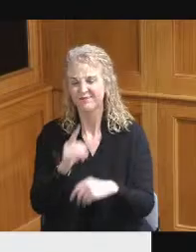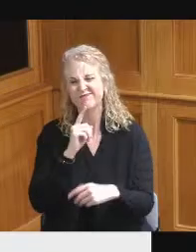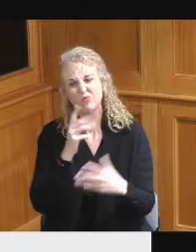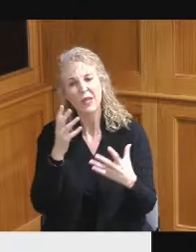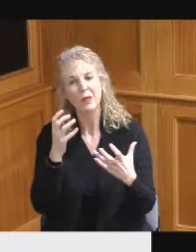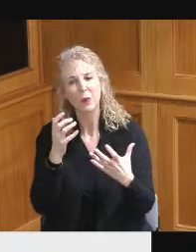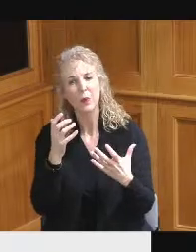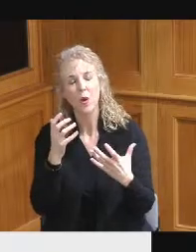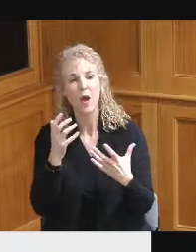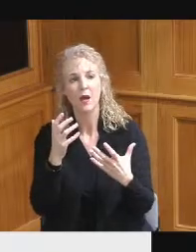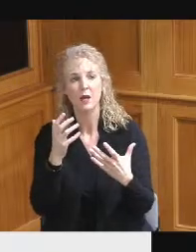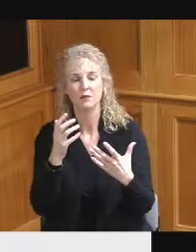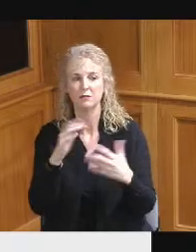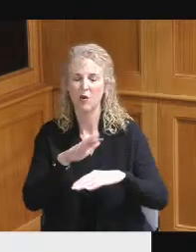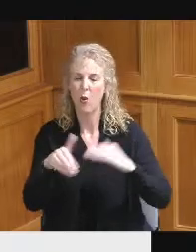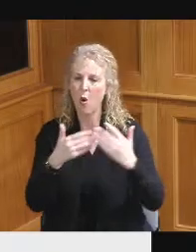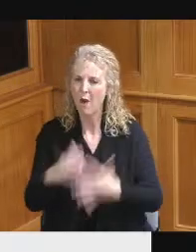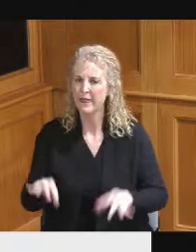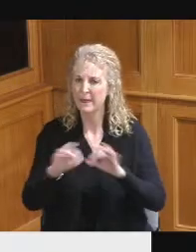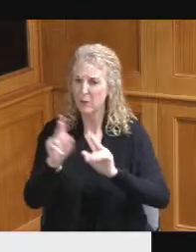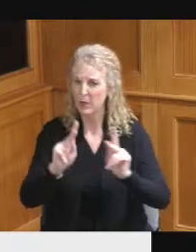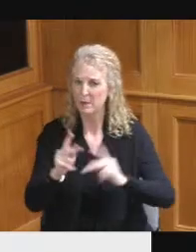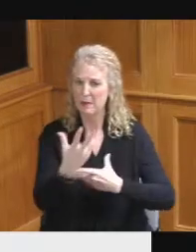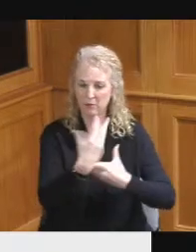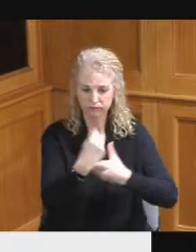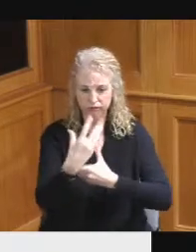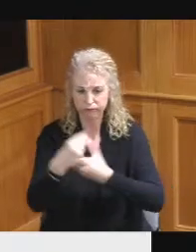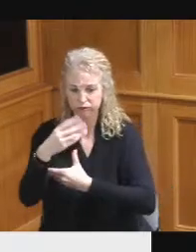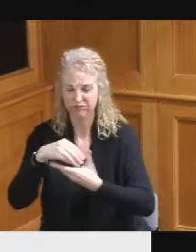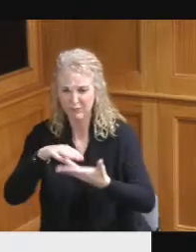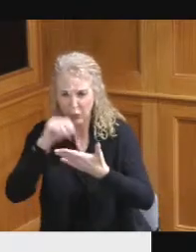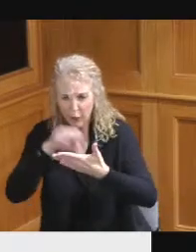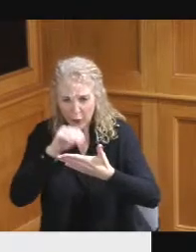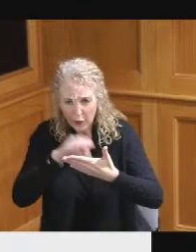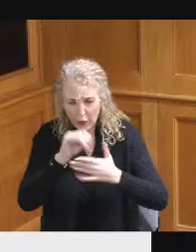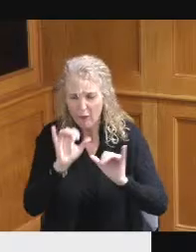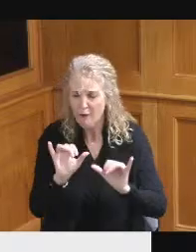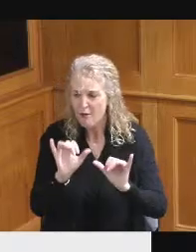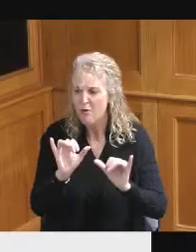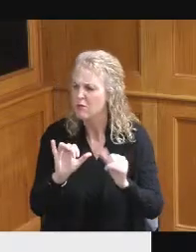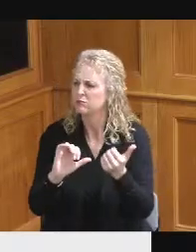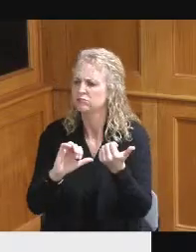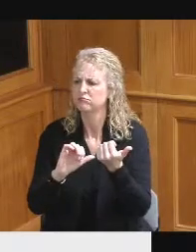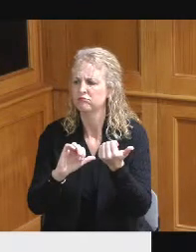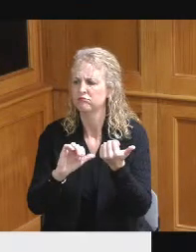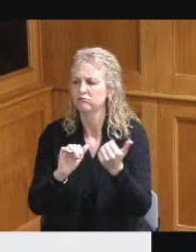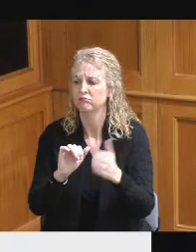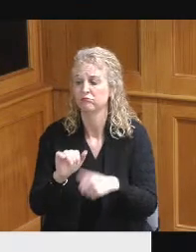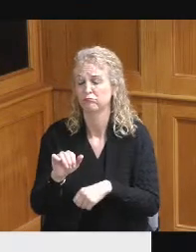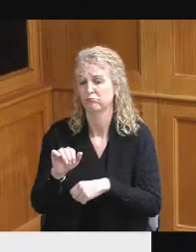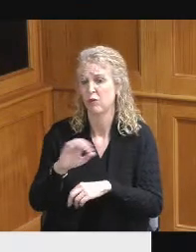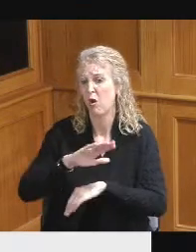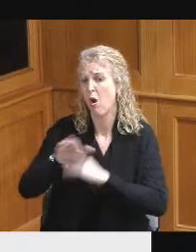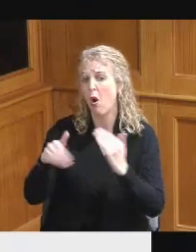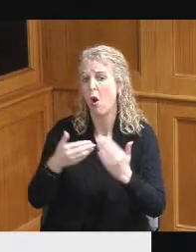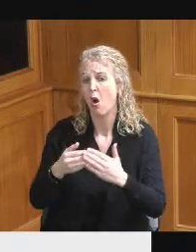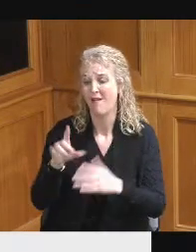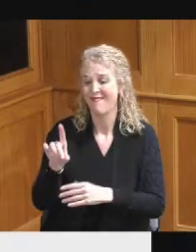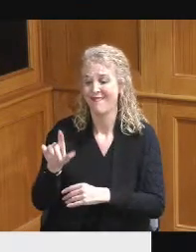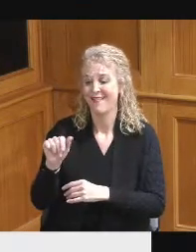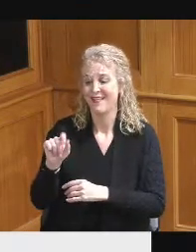to do was pull together stakeholders and learn from them how they used the reports